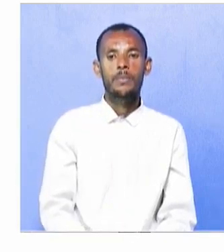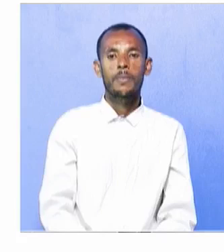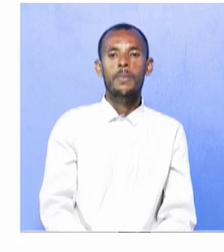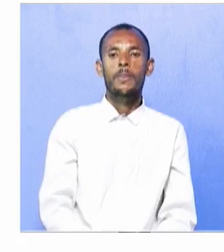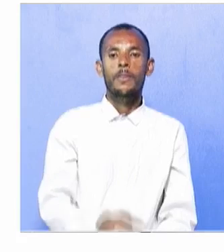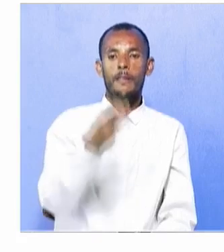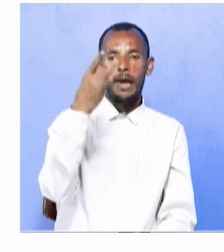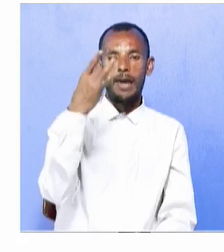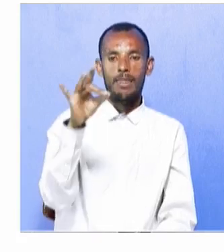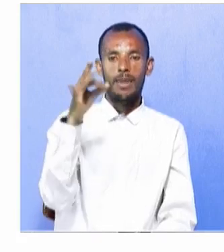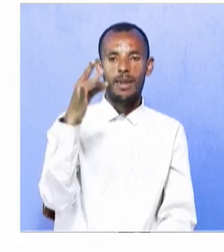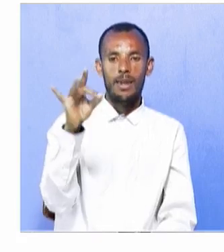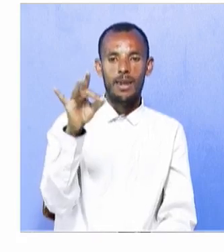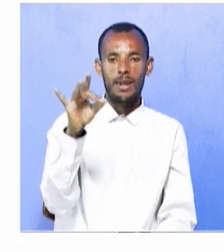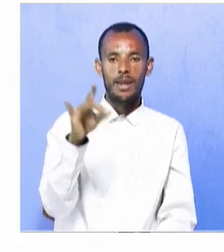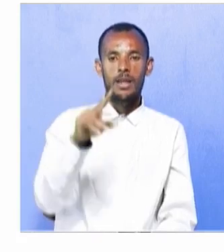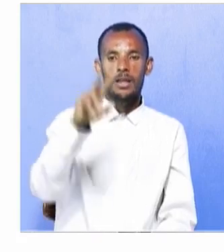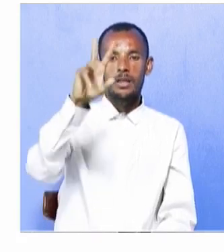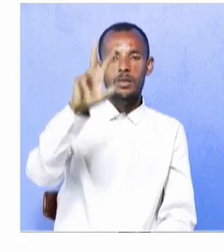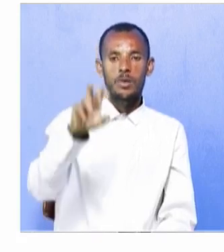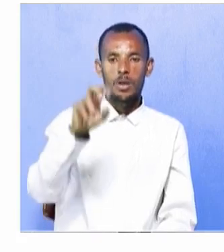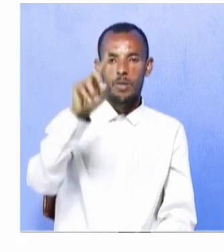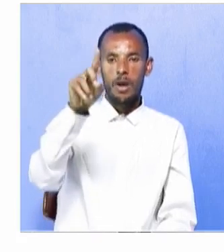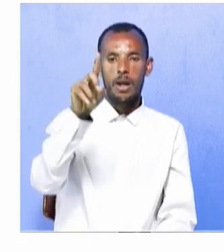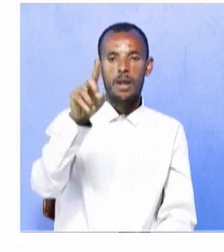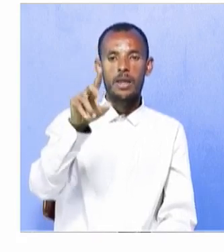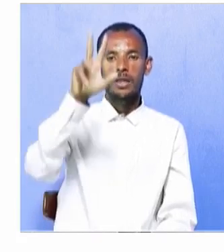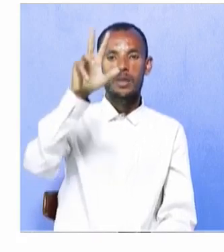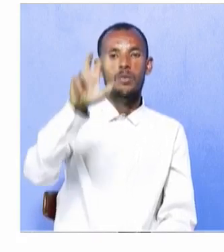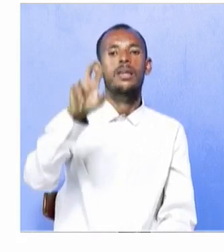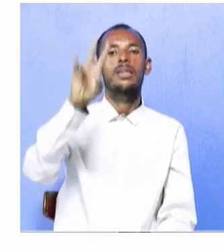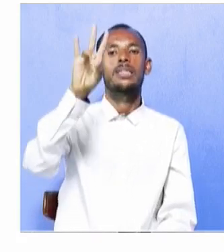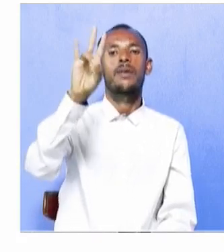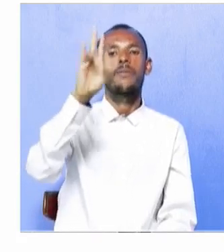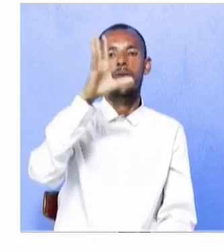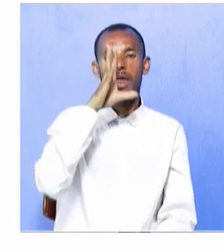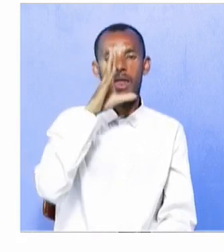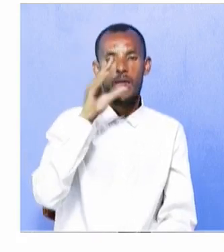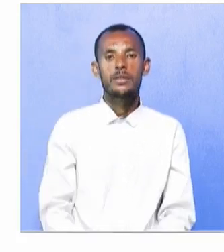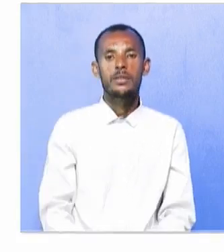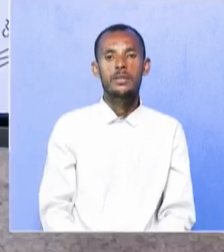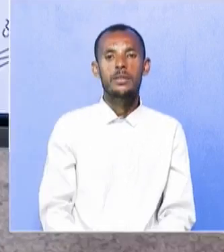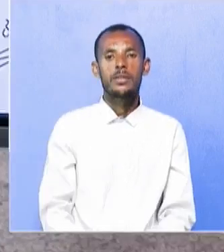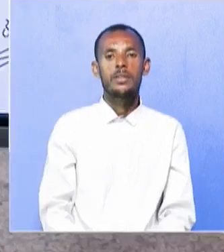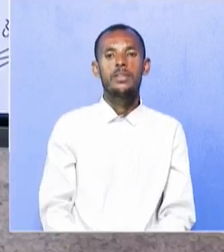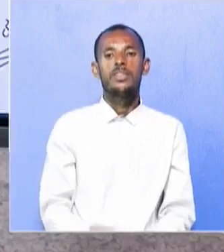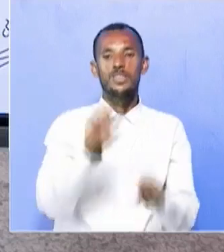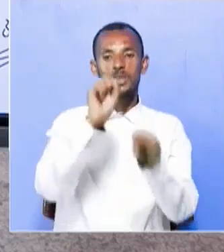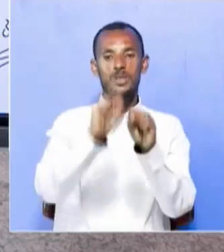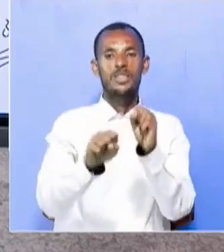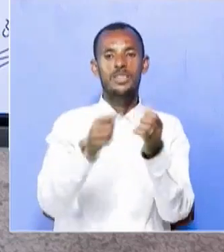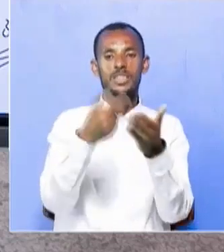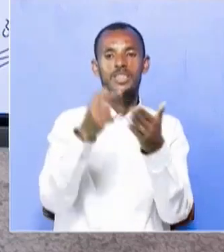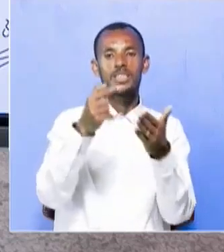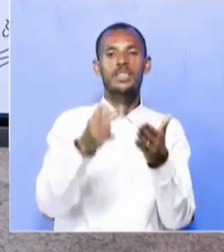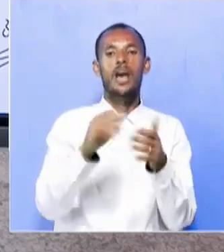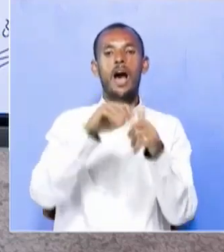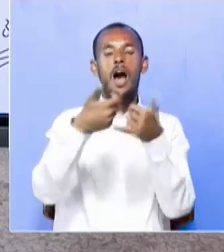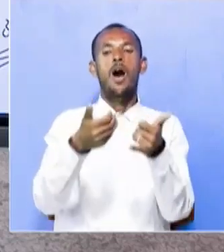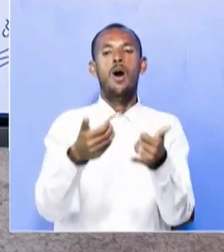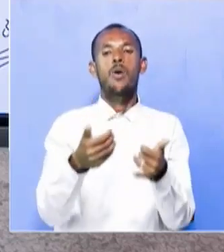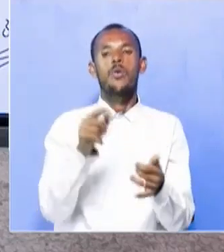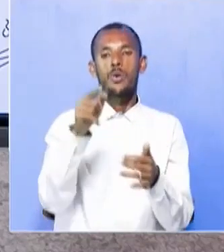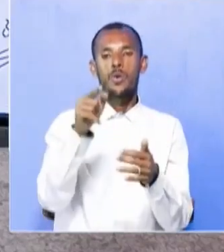18, 21, 27, and 30. So this is how